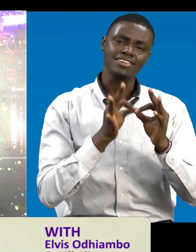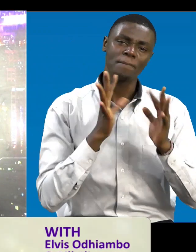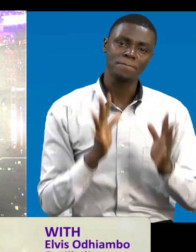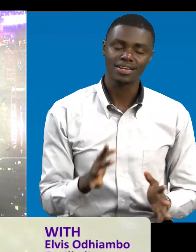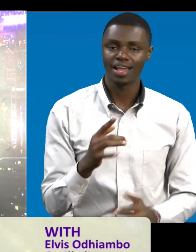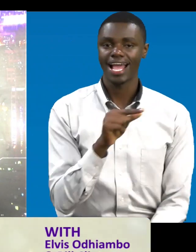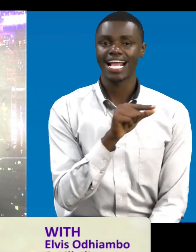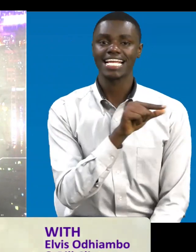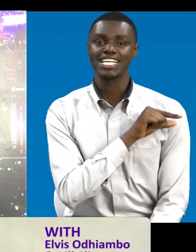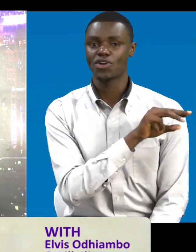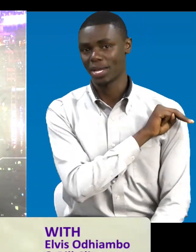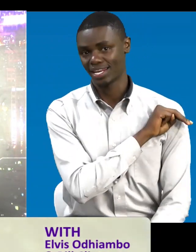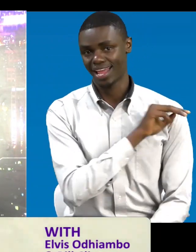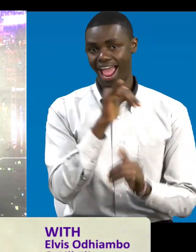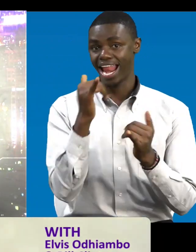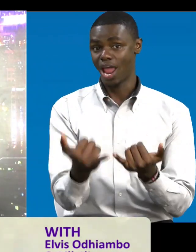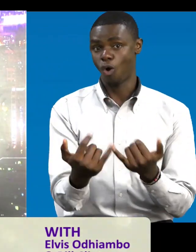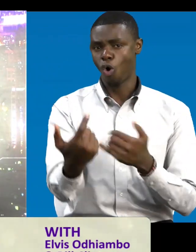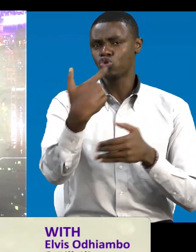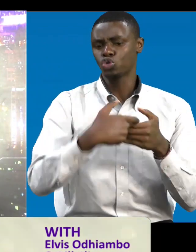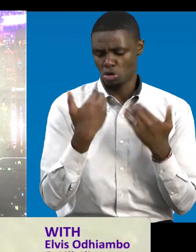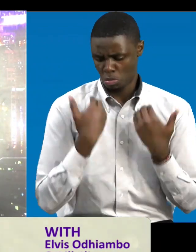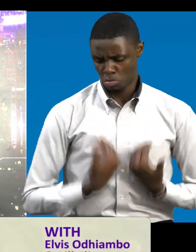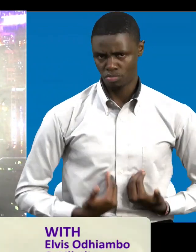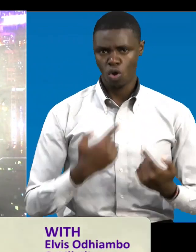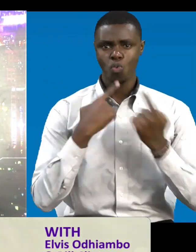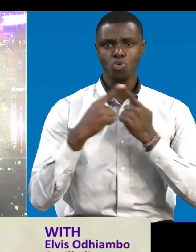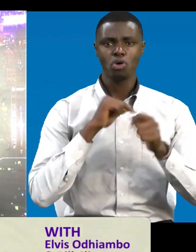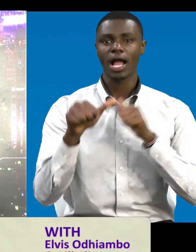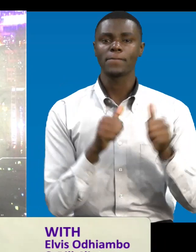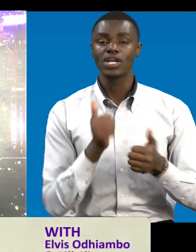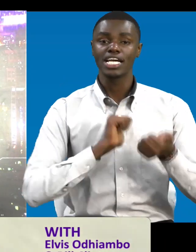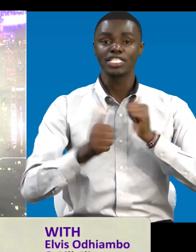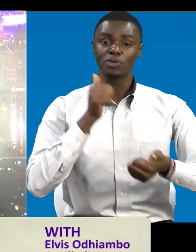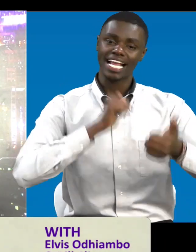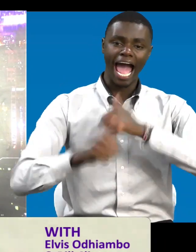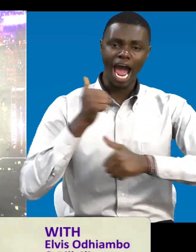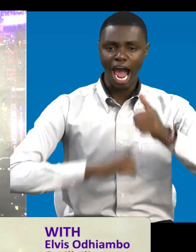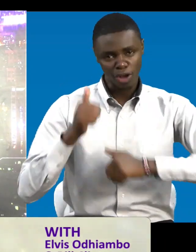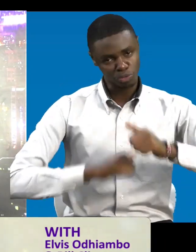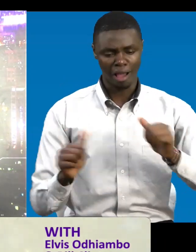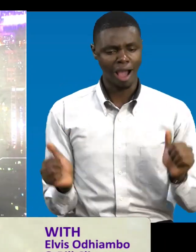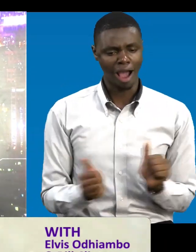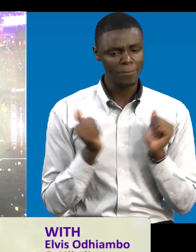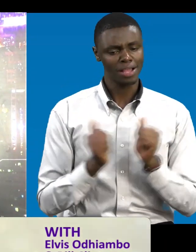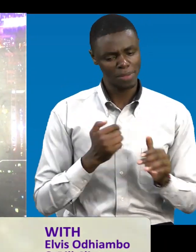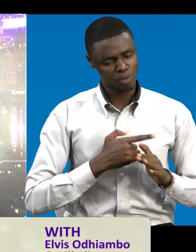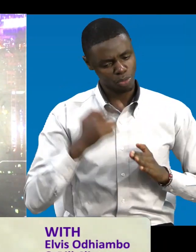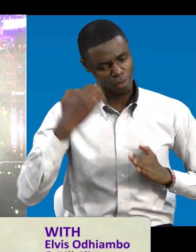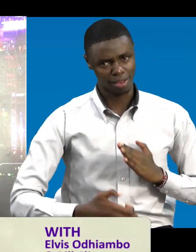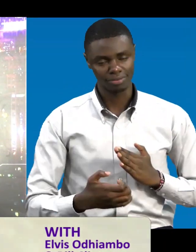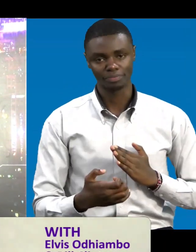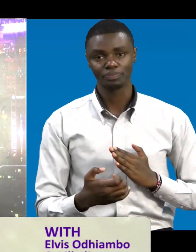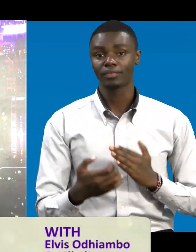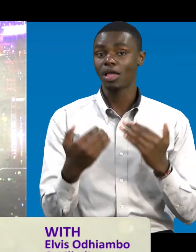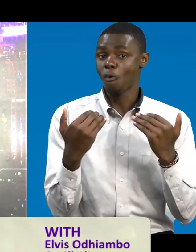is Gideon Minor. Now, join me as we talk about a lot of sporting action that did take place alongside all over the weekend. I beg your pardon.